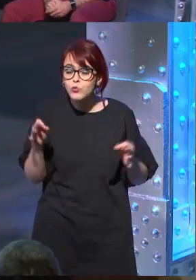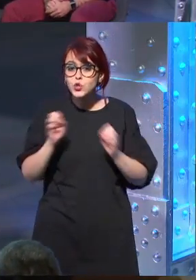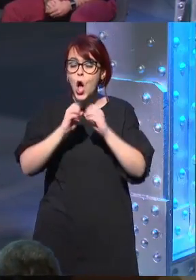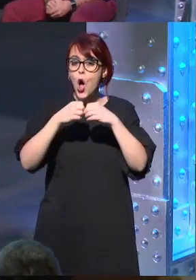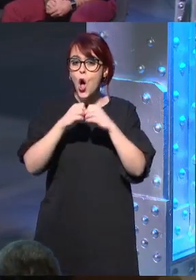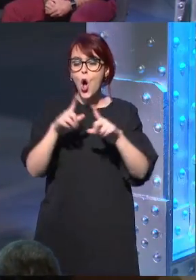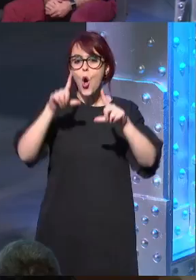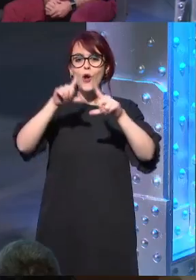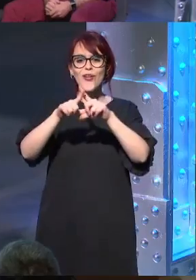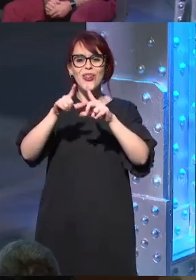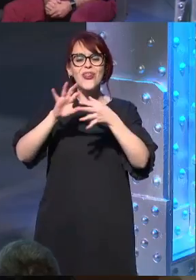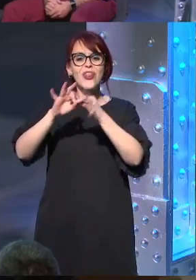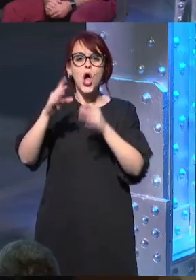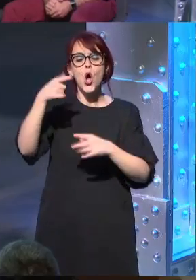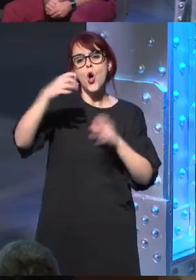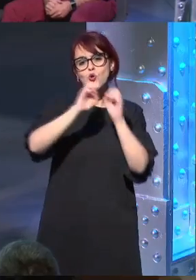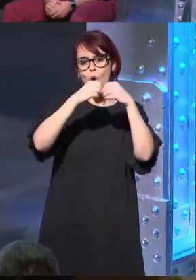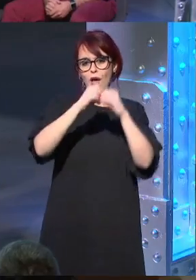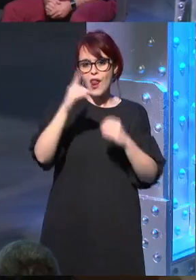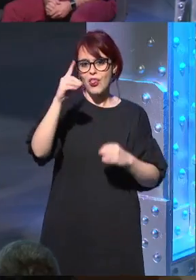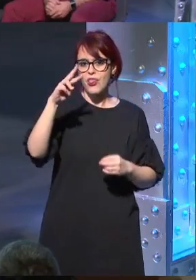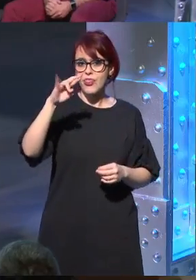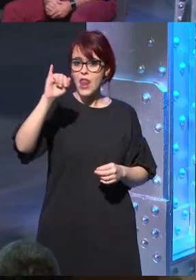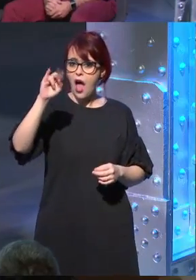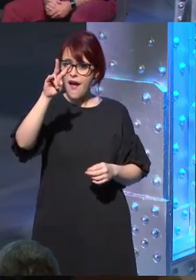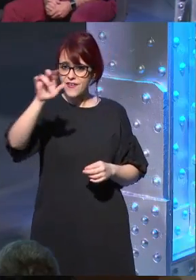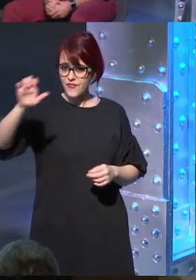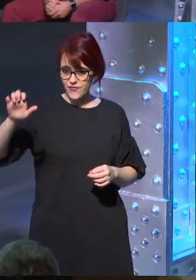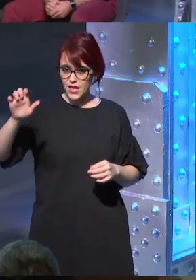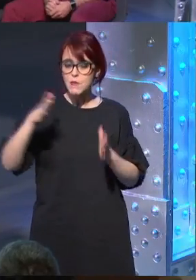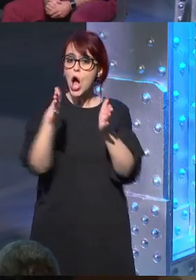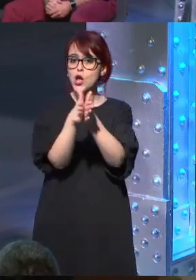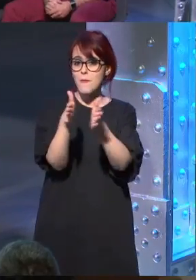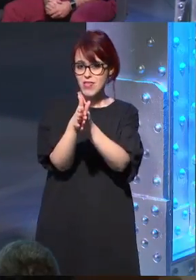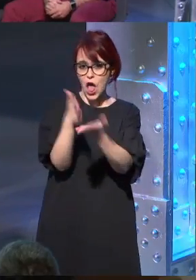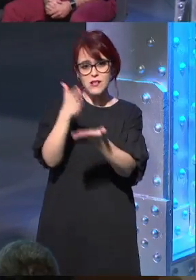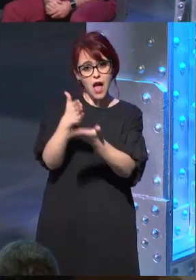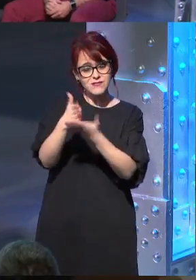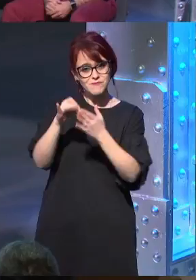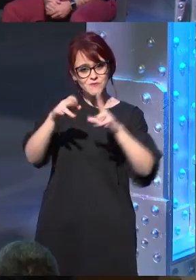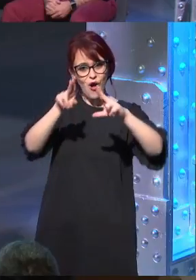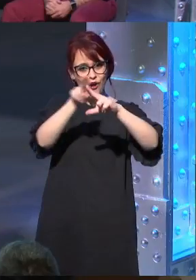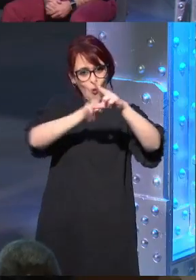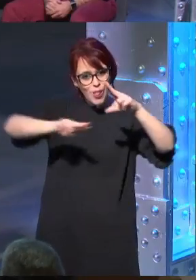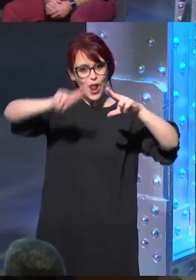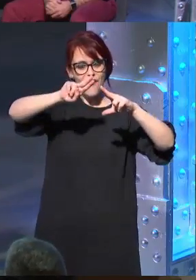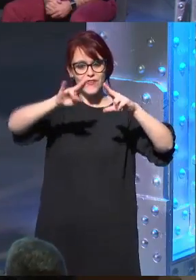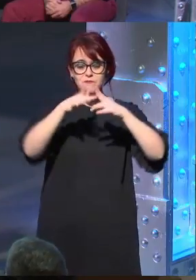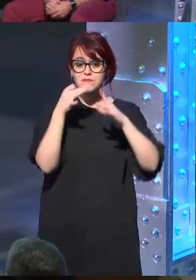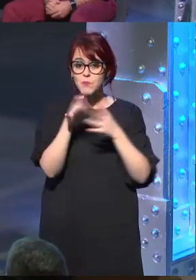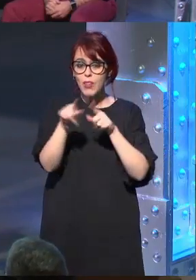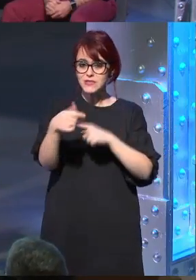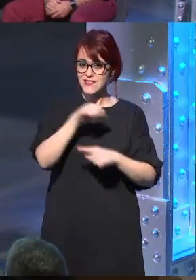teacher, and he resent it to another friend saying that it was confidential, and all this information